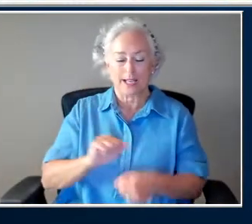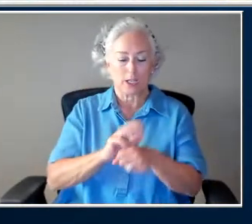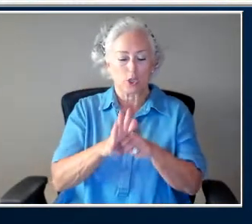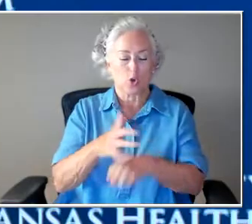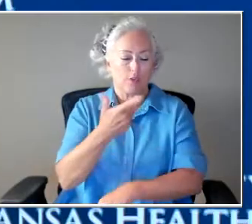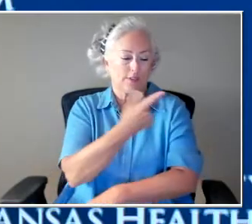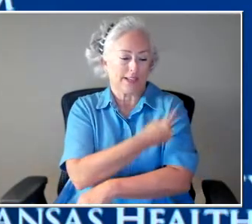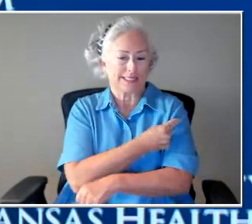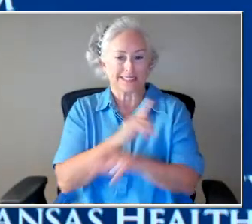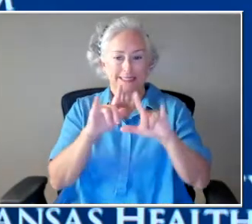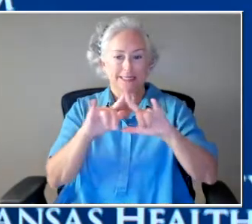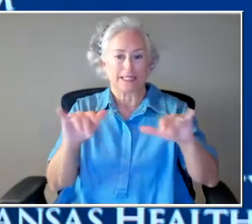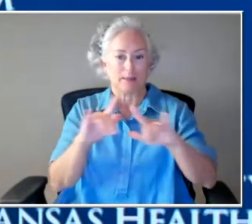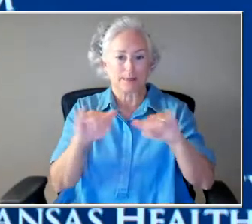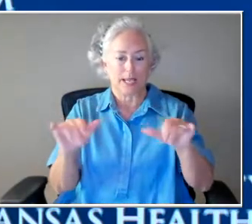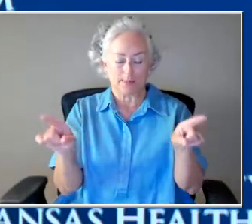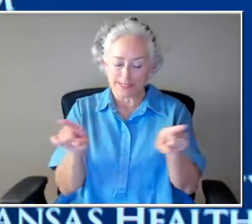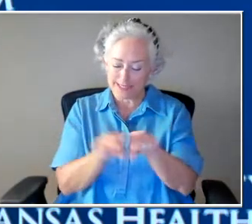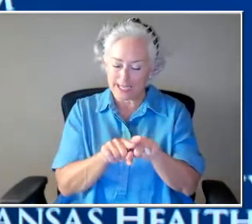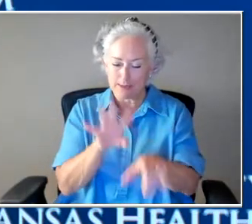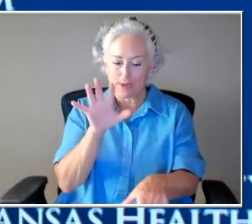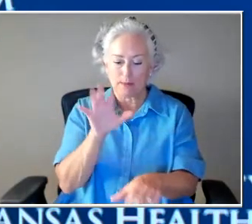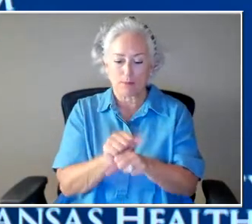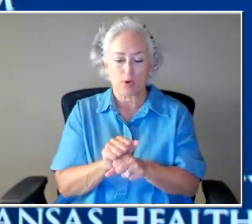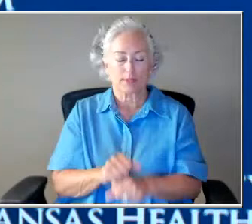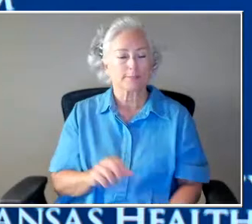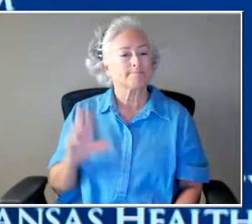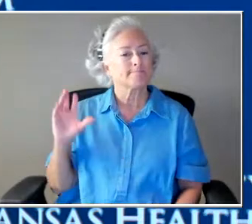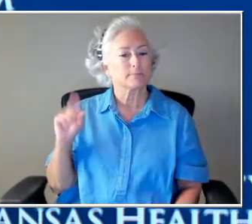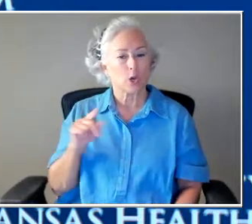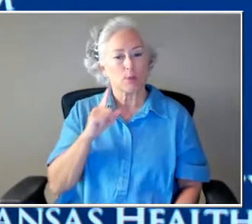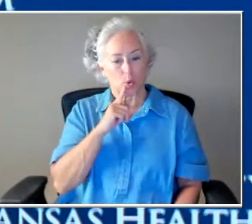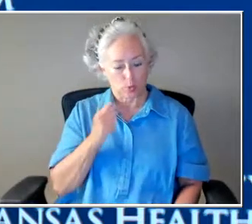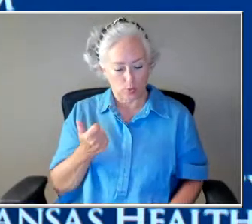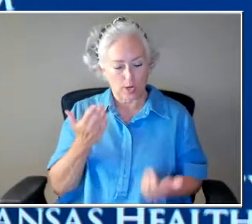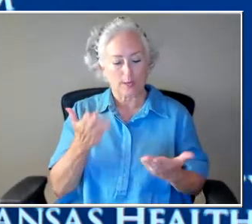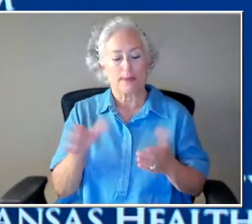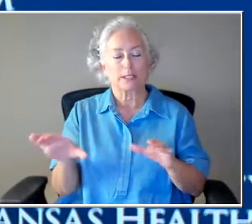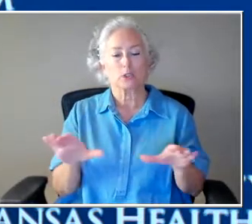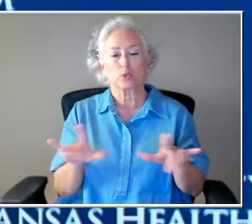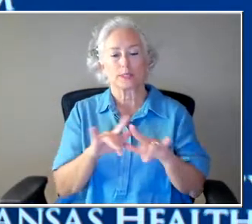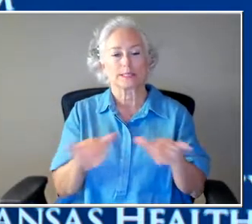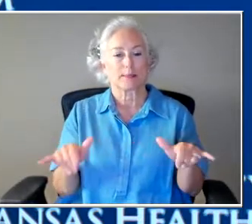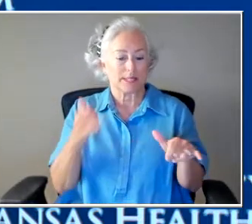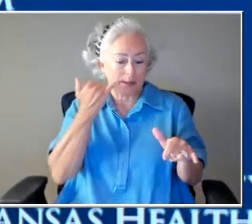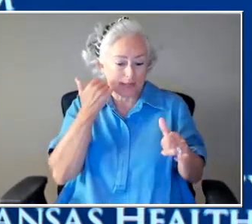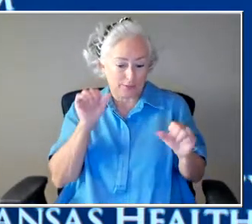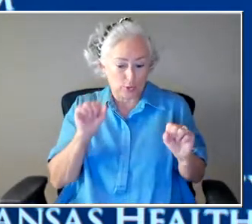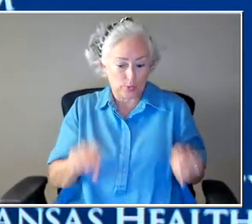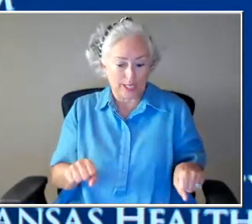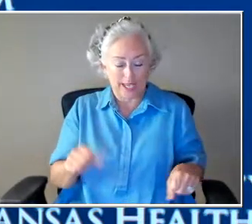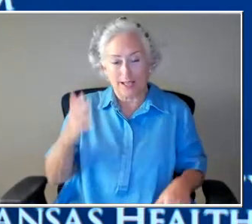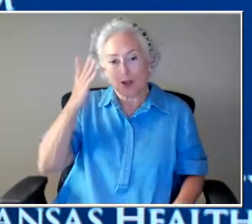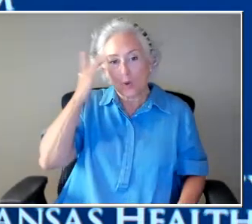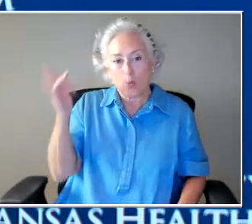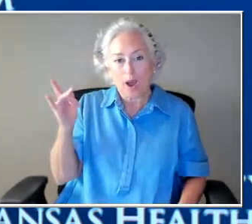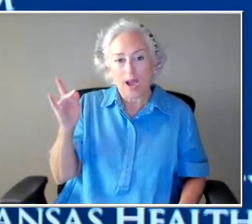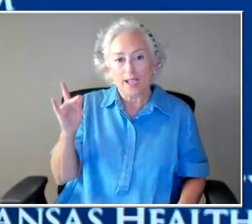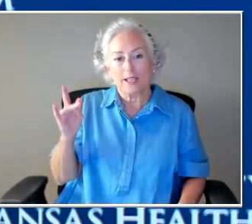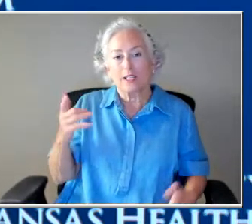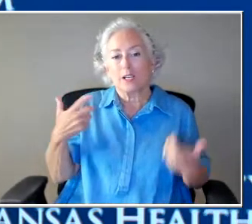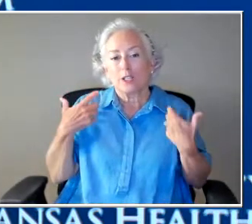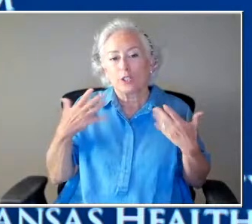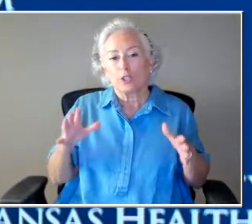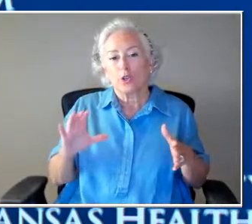appointment? No, we certainly recommend getting them both at the same time if you are able to, because we never want to miss an opportunity to